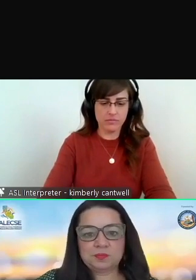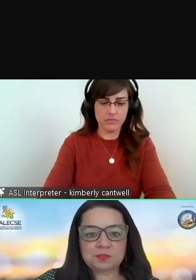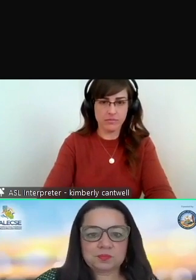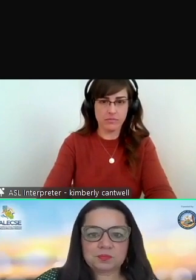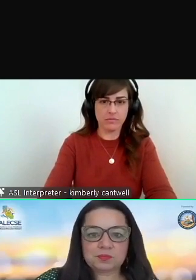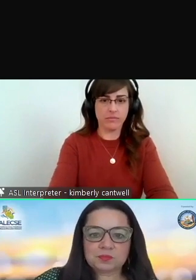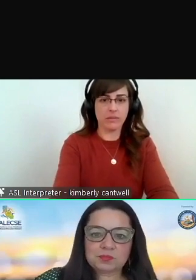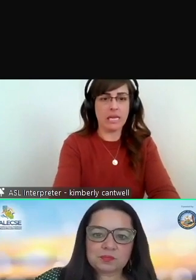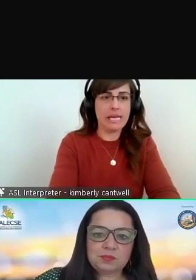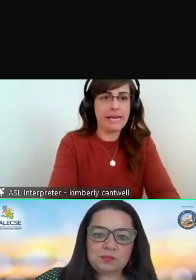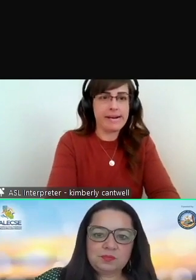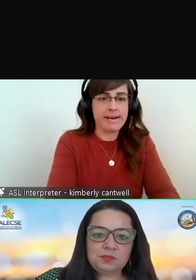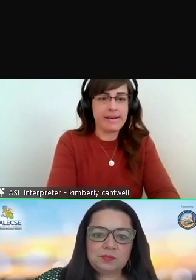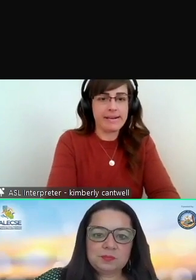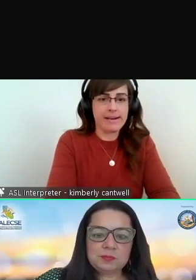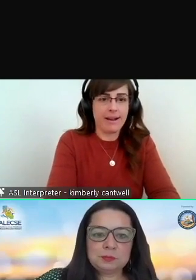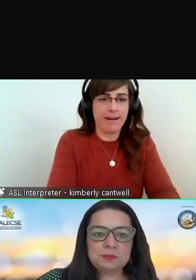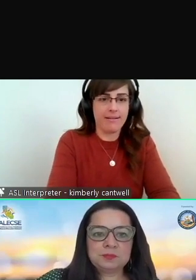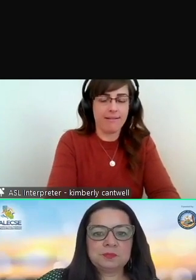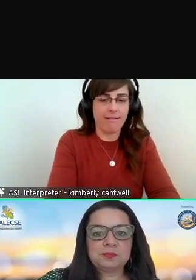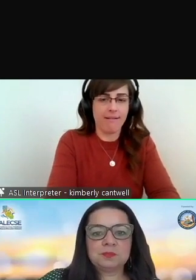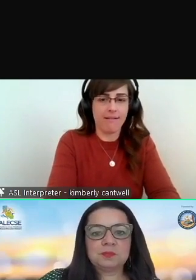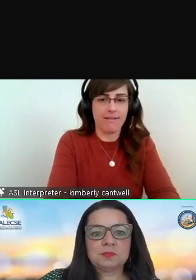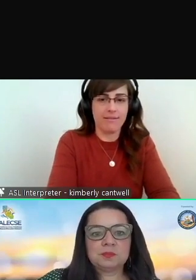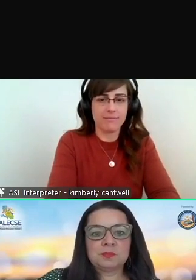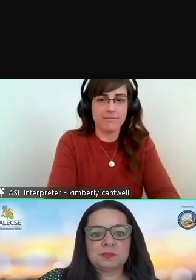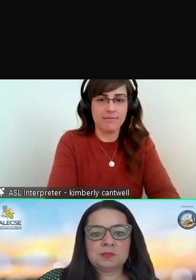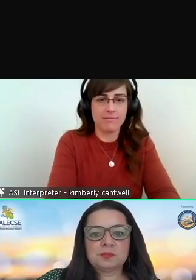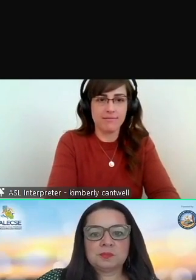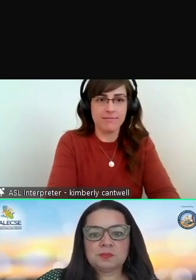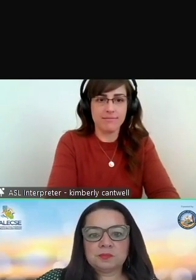Should I make it bigger? Yes. Okay.